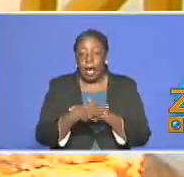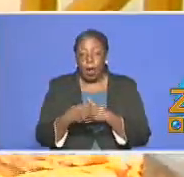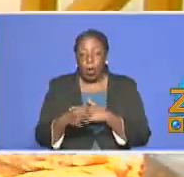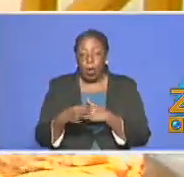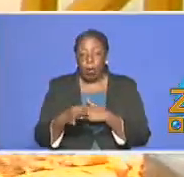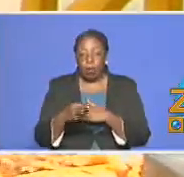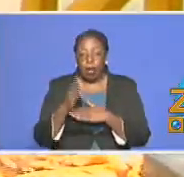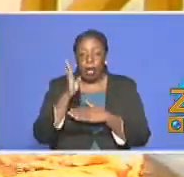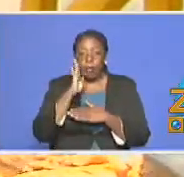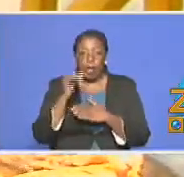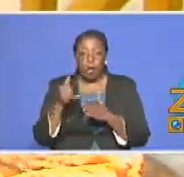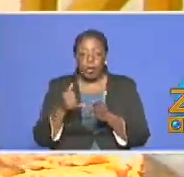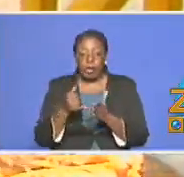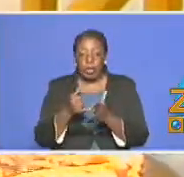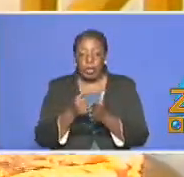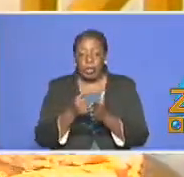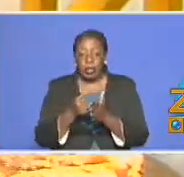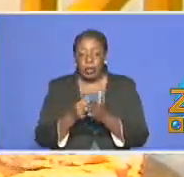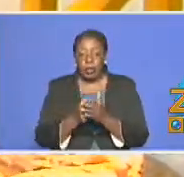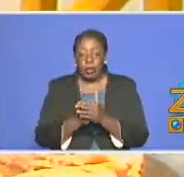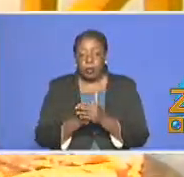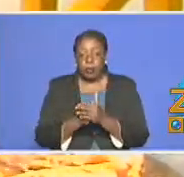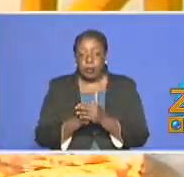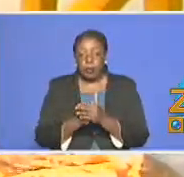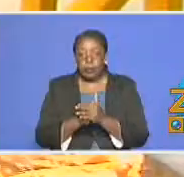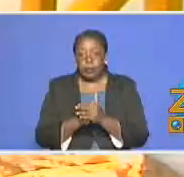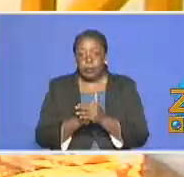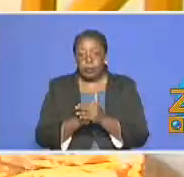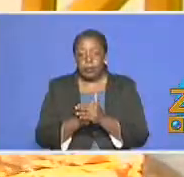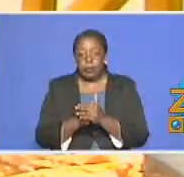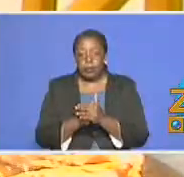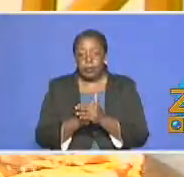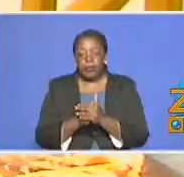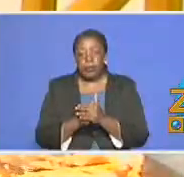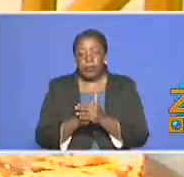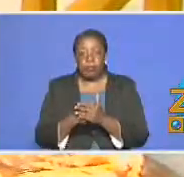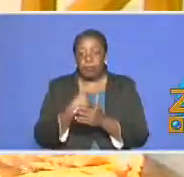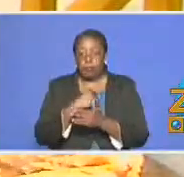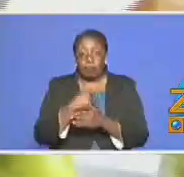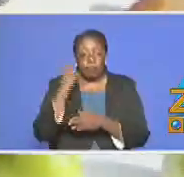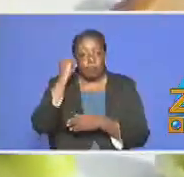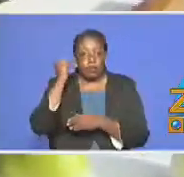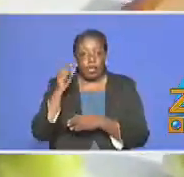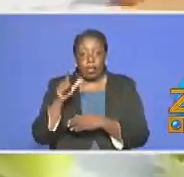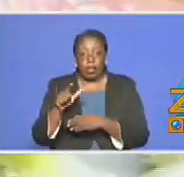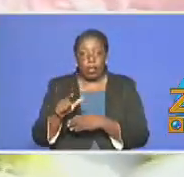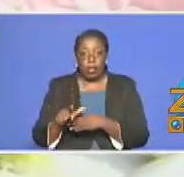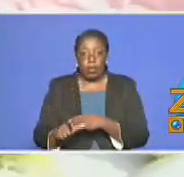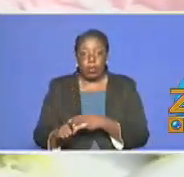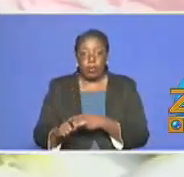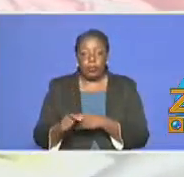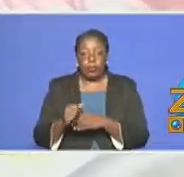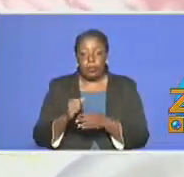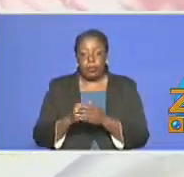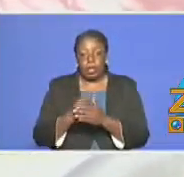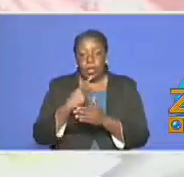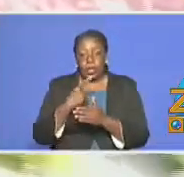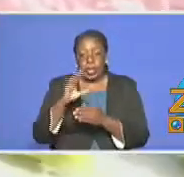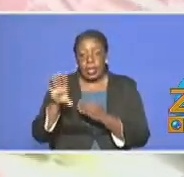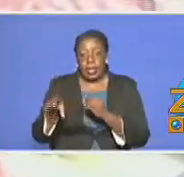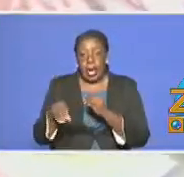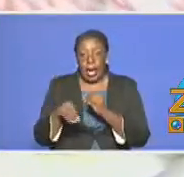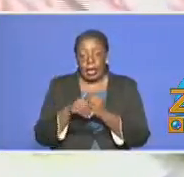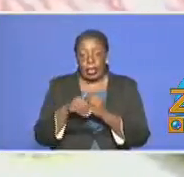pan. Very color. 7 additional pieces of burnt flour. So adding the stew, the brown